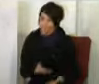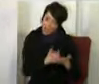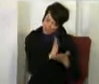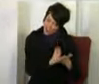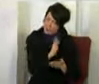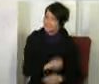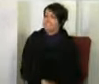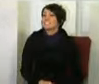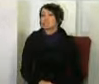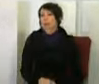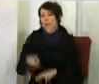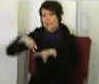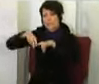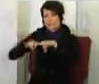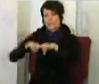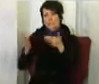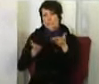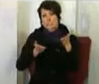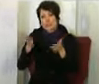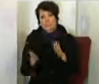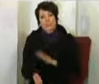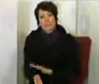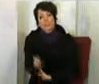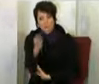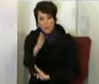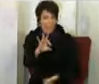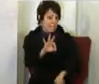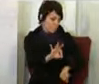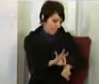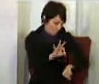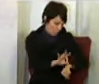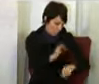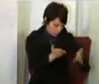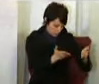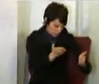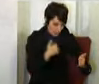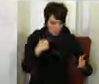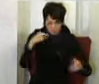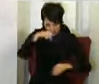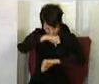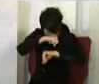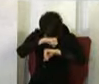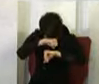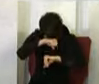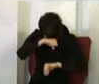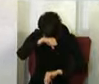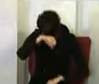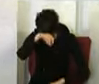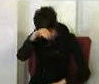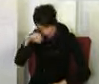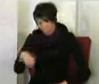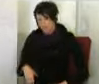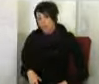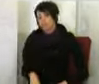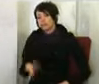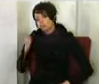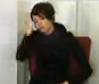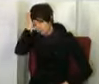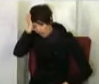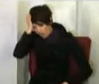And, you know, I was sitting in service this morning at the 9 o'clock, and I mean, I had my head down, I had my hands on my